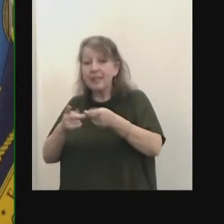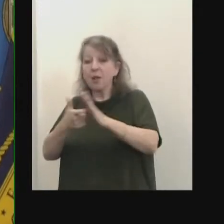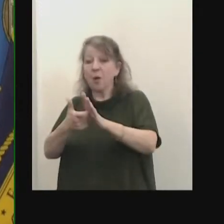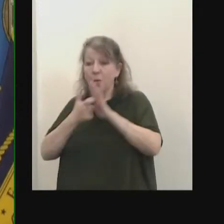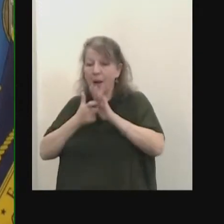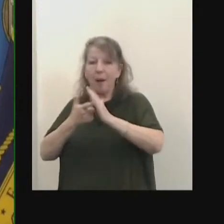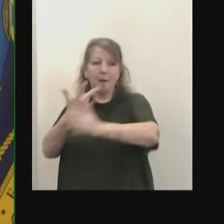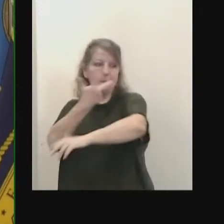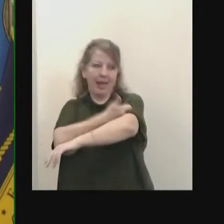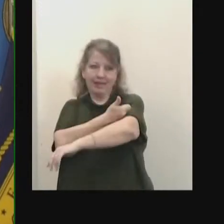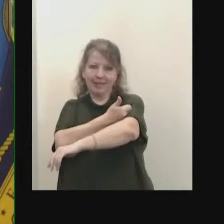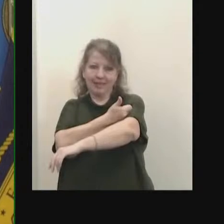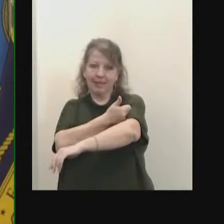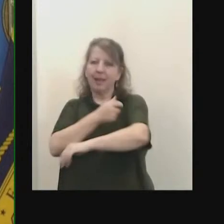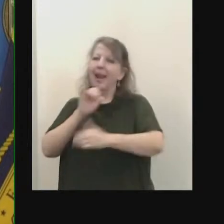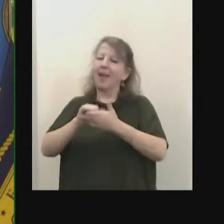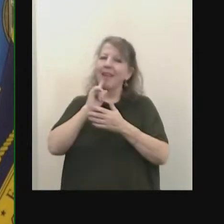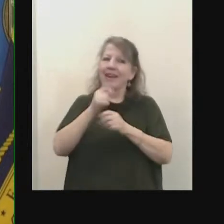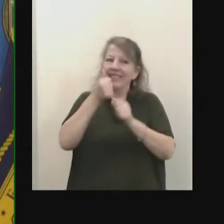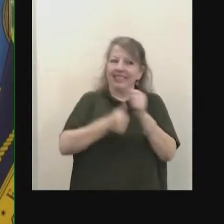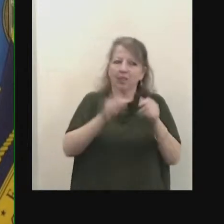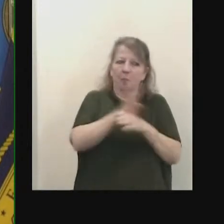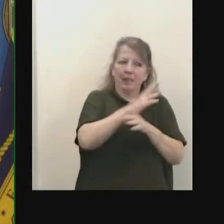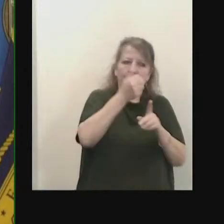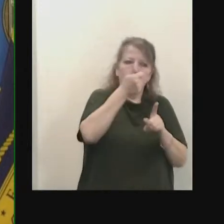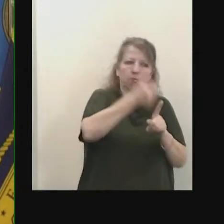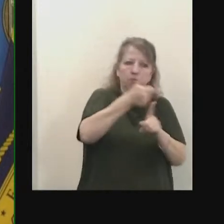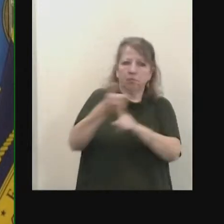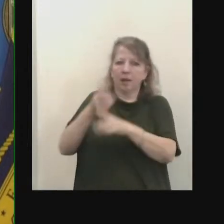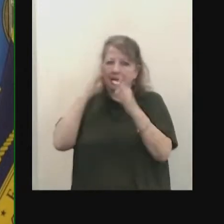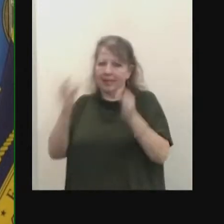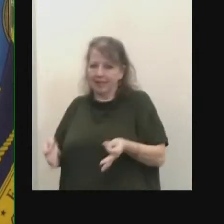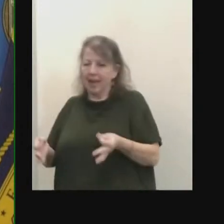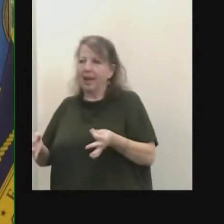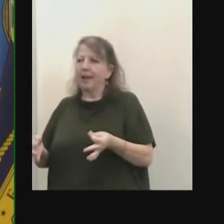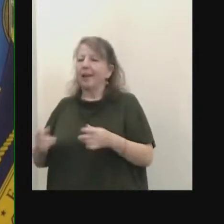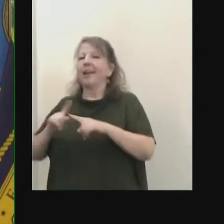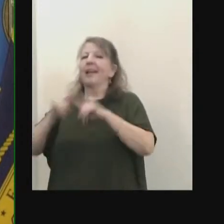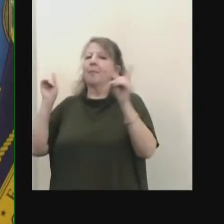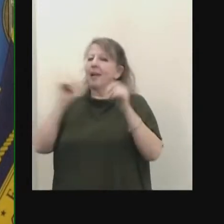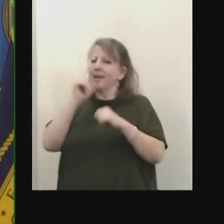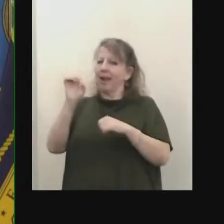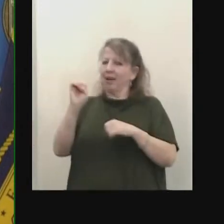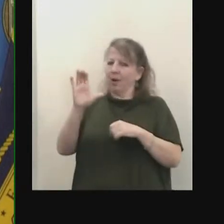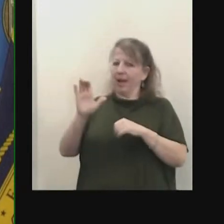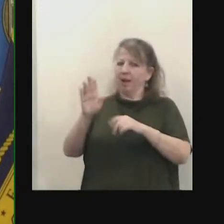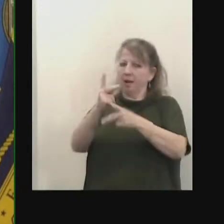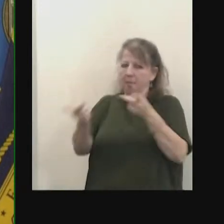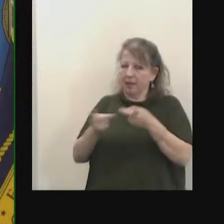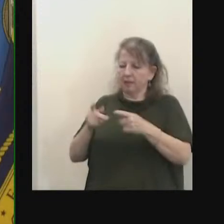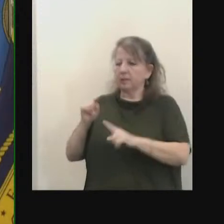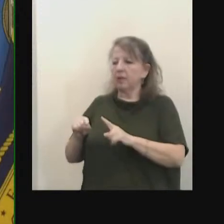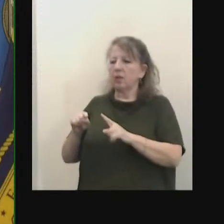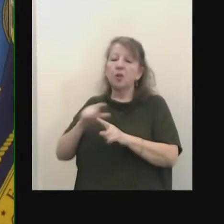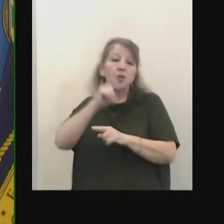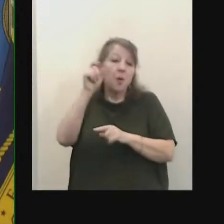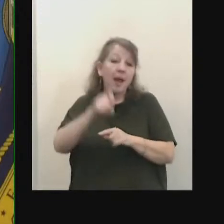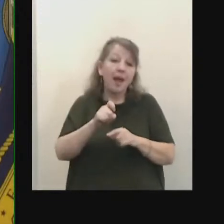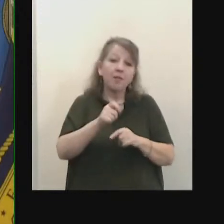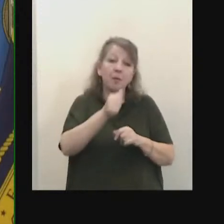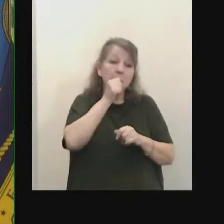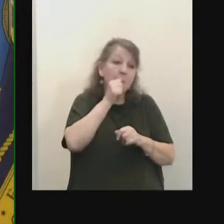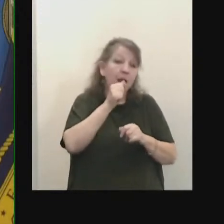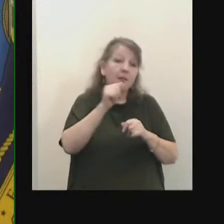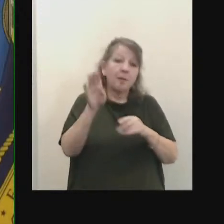right now privately done except for the county facilities, you do not have to wear a mask. And what I've heard is that